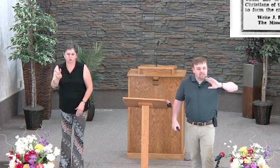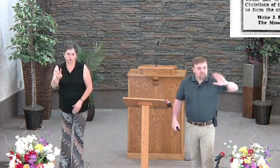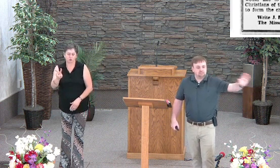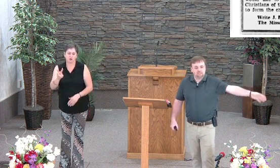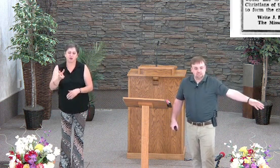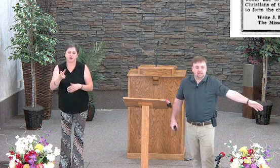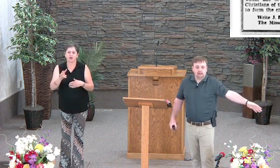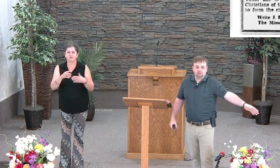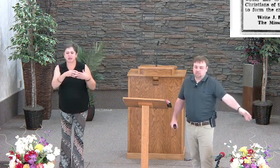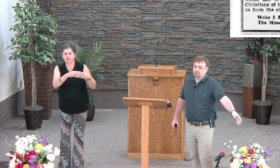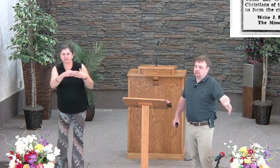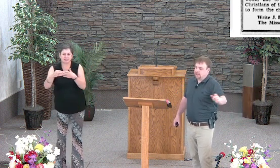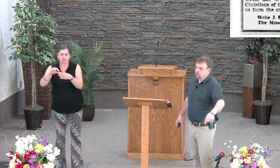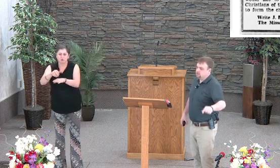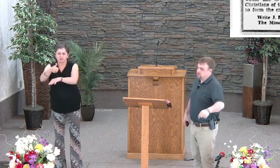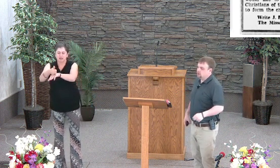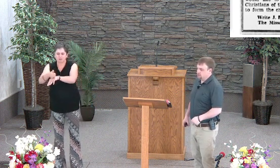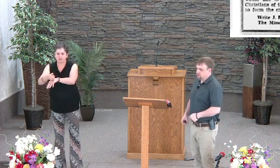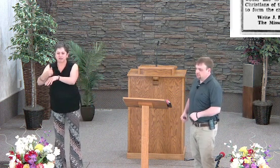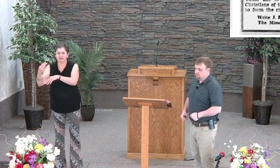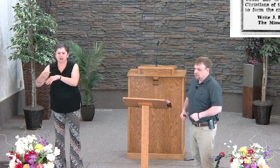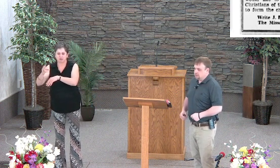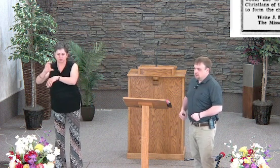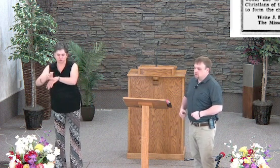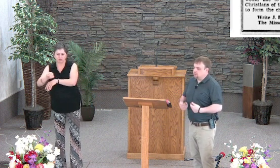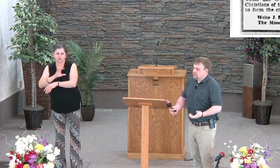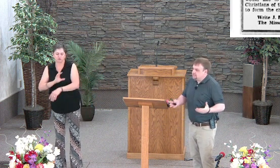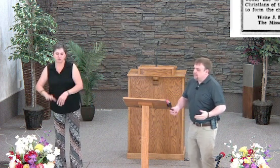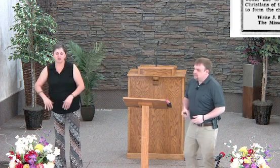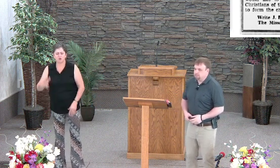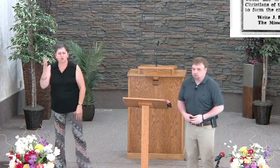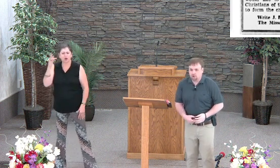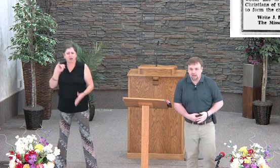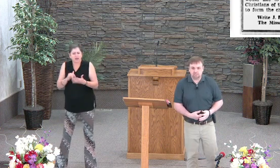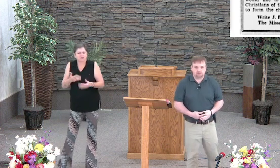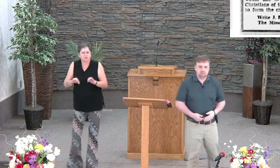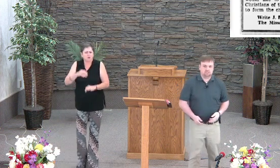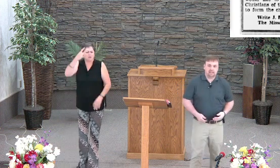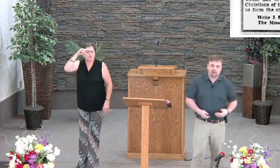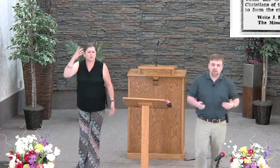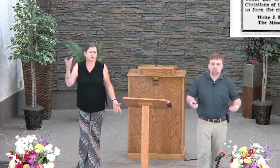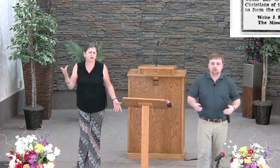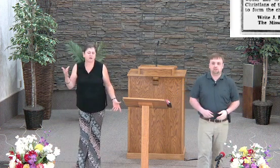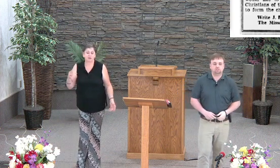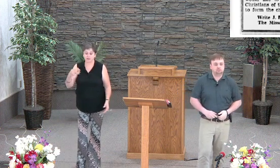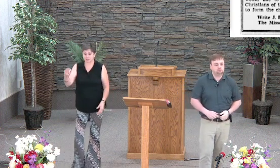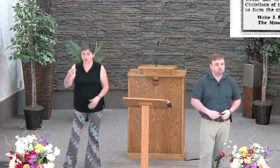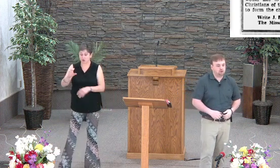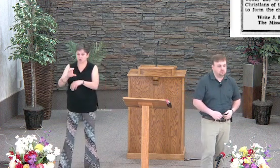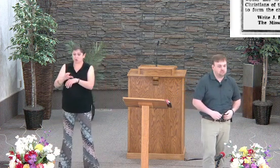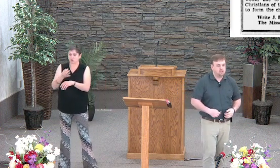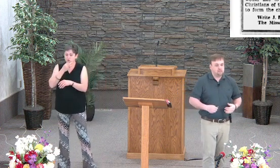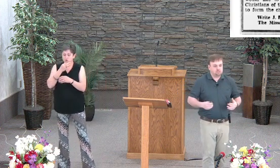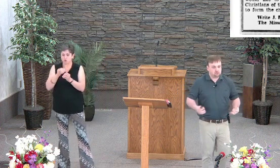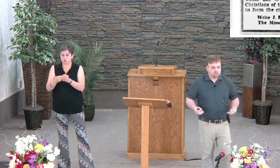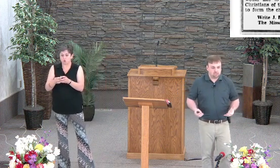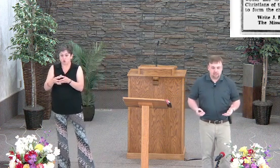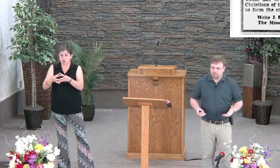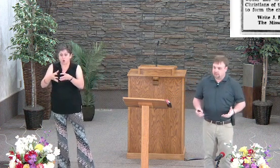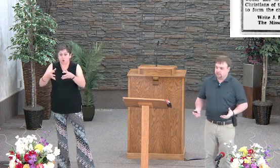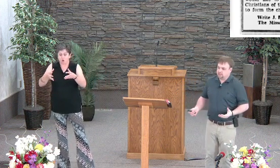that leads to the establishing of the Helena Church. The reason that's important is because the Helena Church soon grows